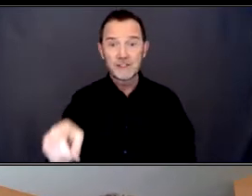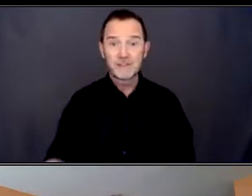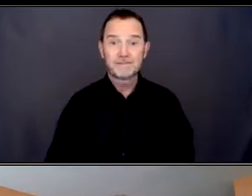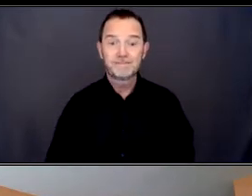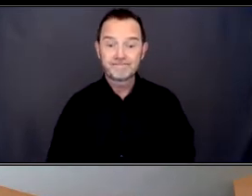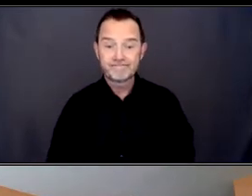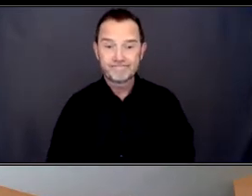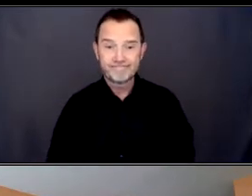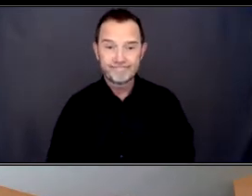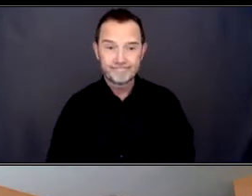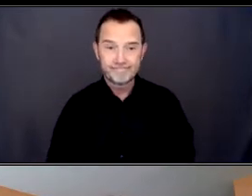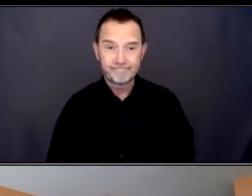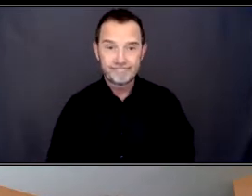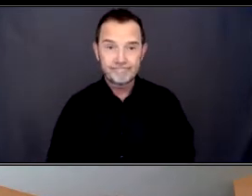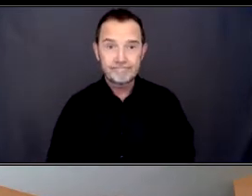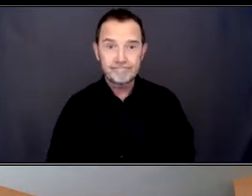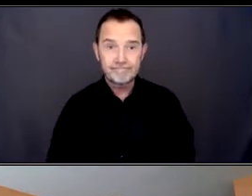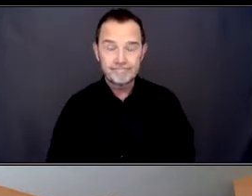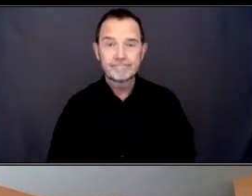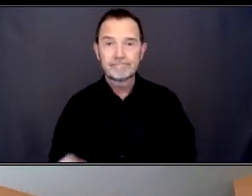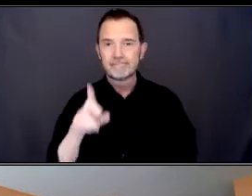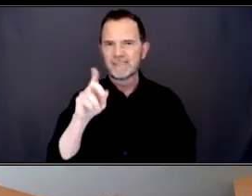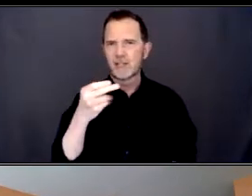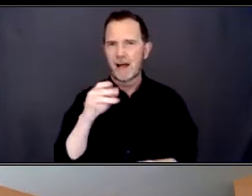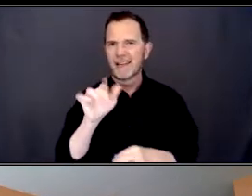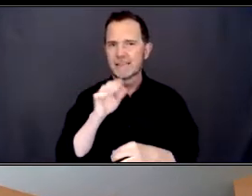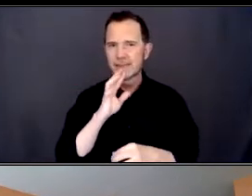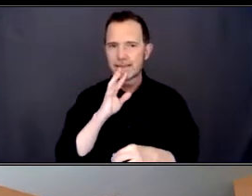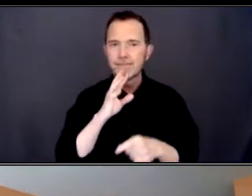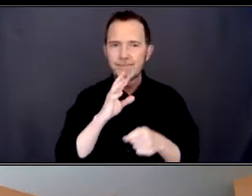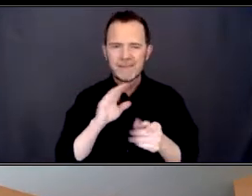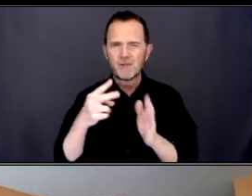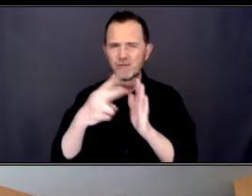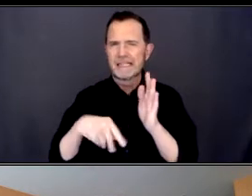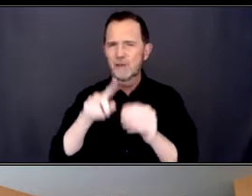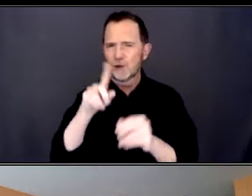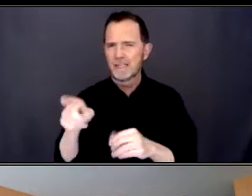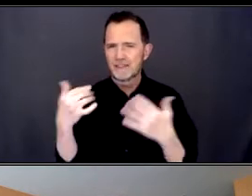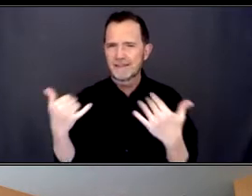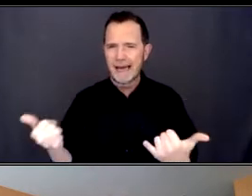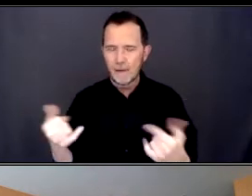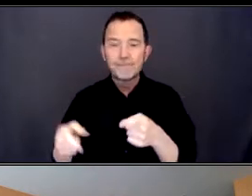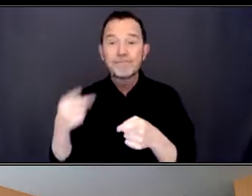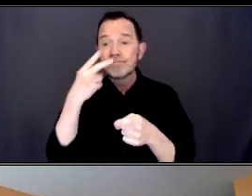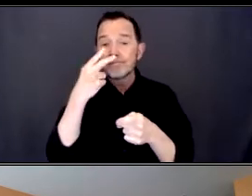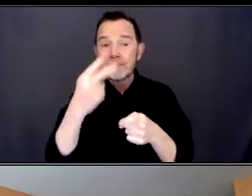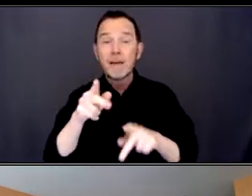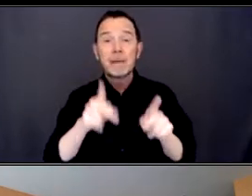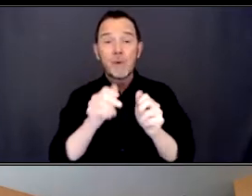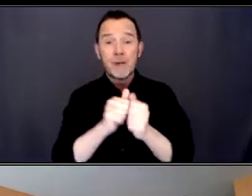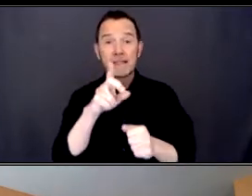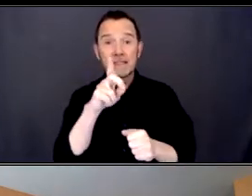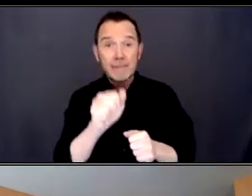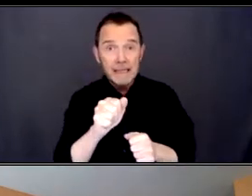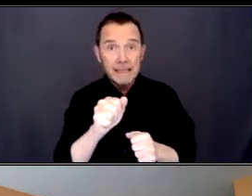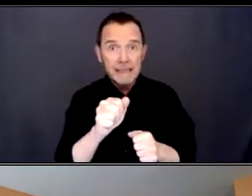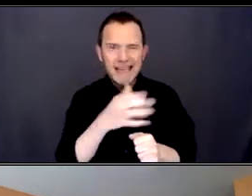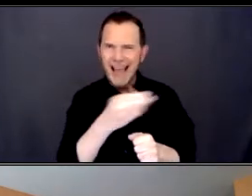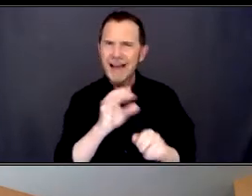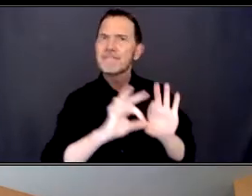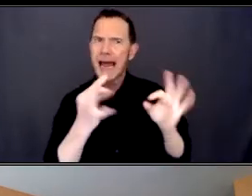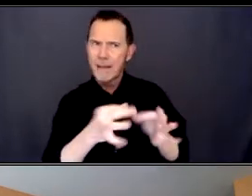So as you heard and read, the paper shows that there is a huge market of people with disabilities and their families, right?